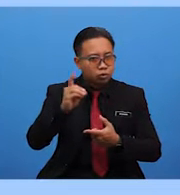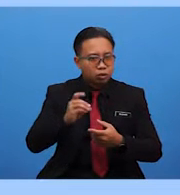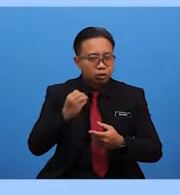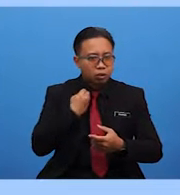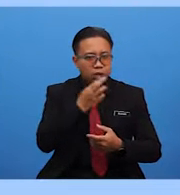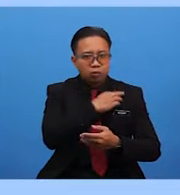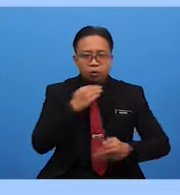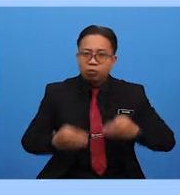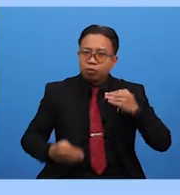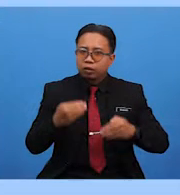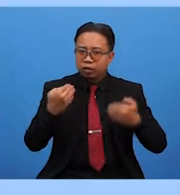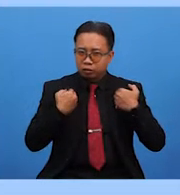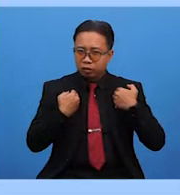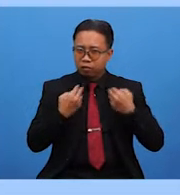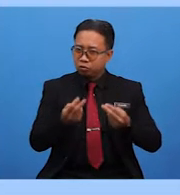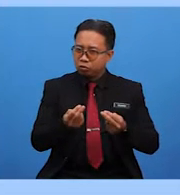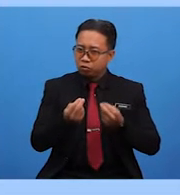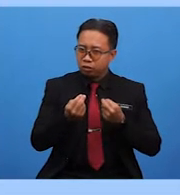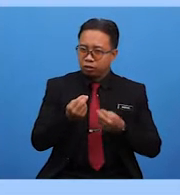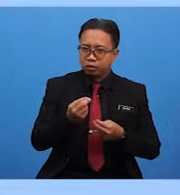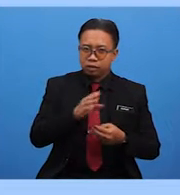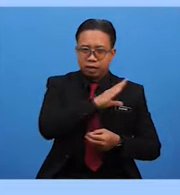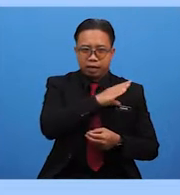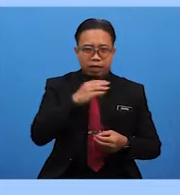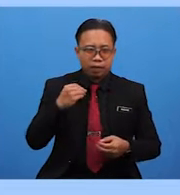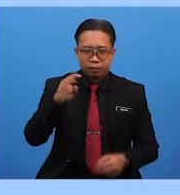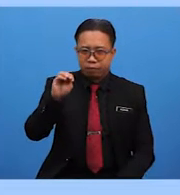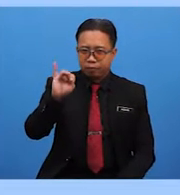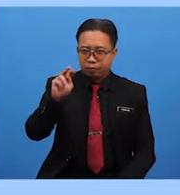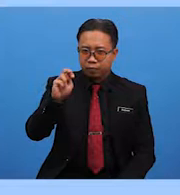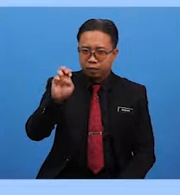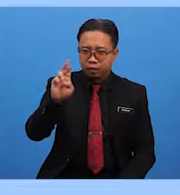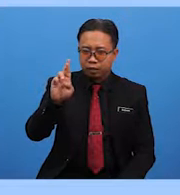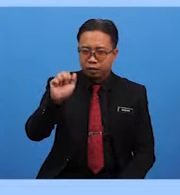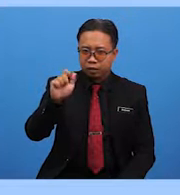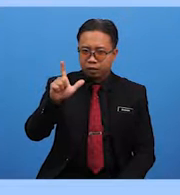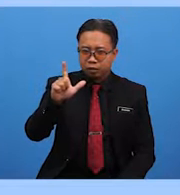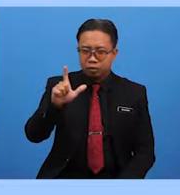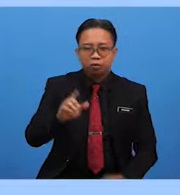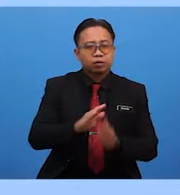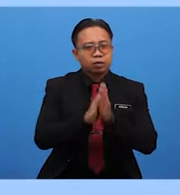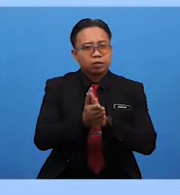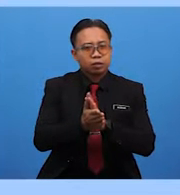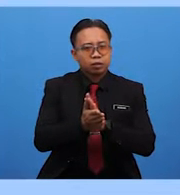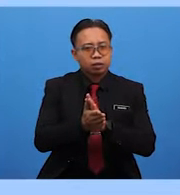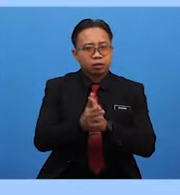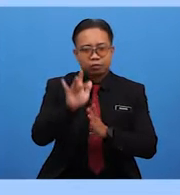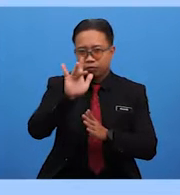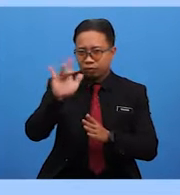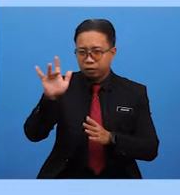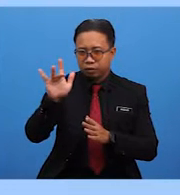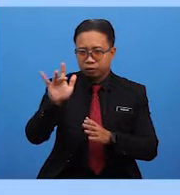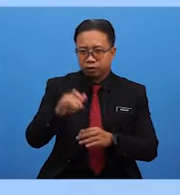our bodies have sufficient nutrients and minerals so that we do not become fill in the